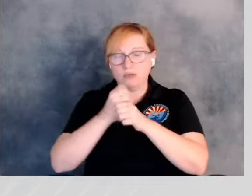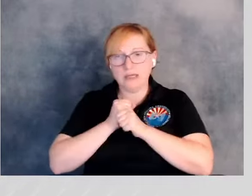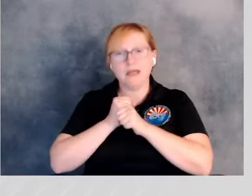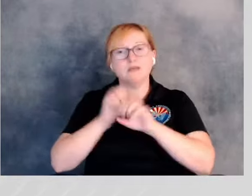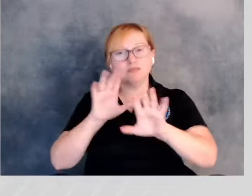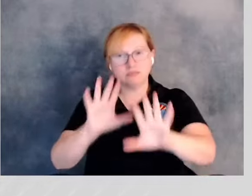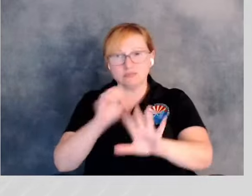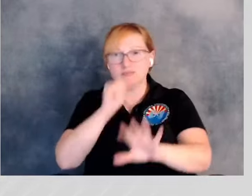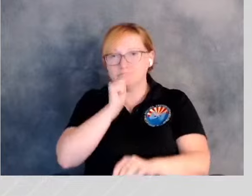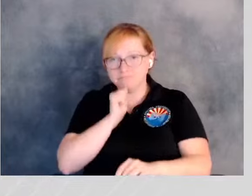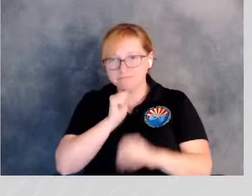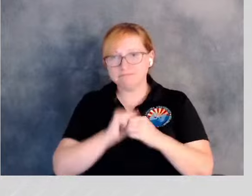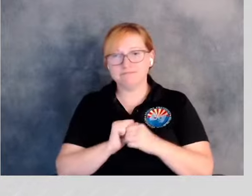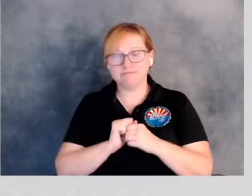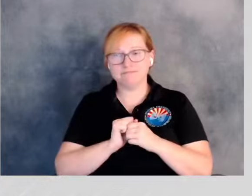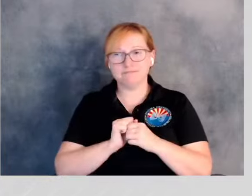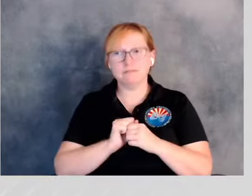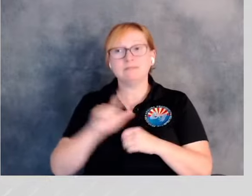Van Buren.